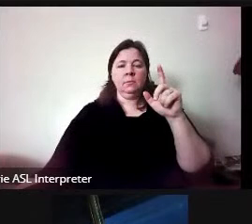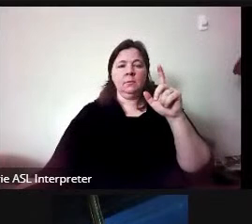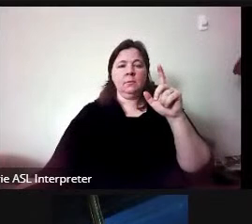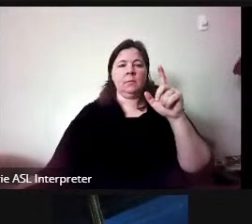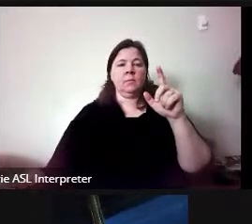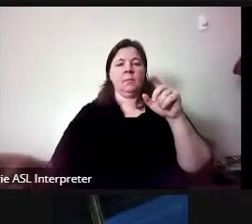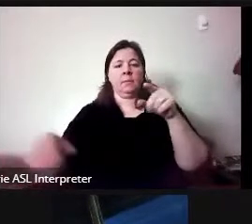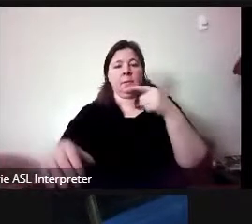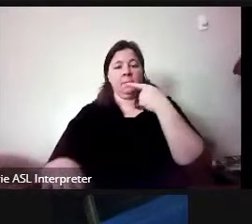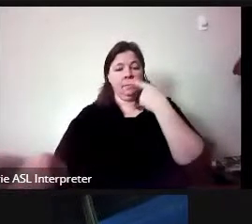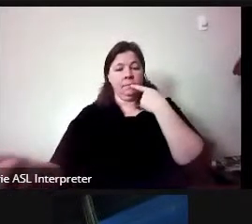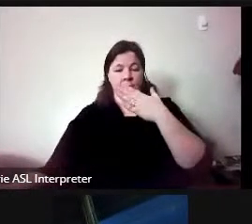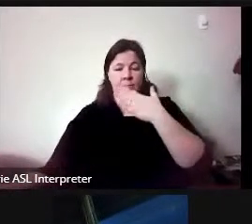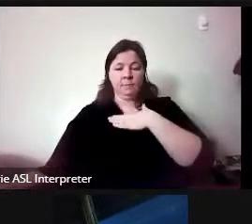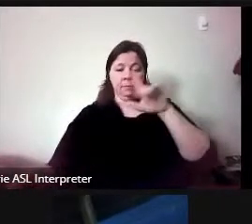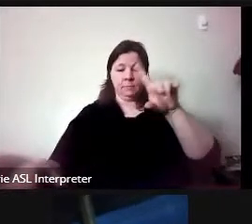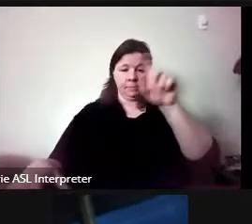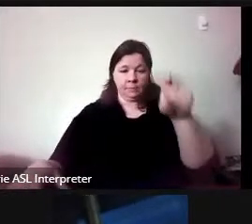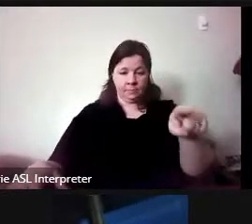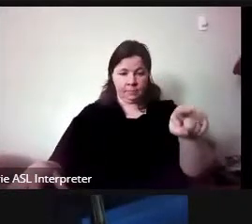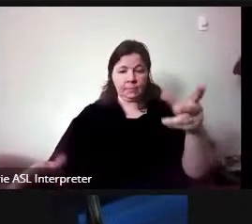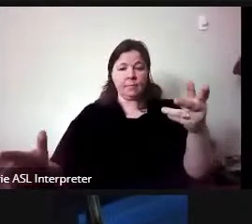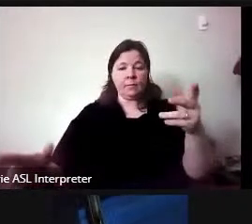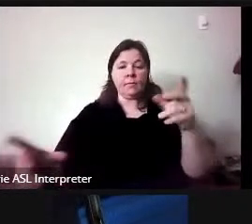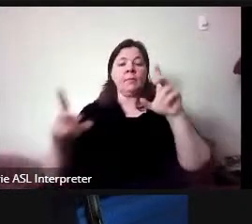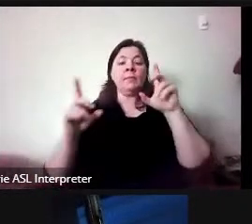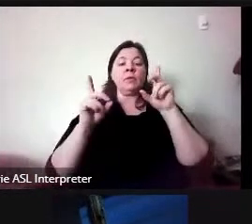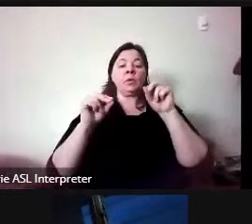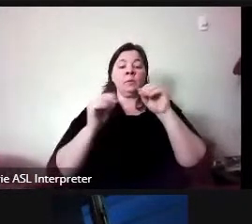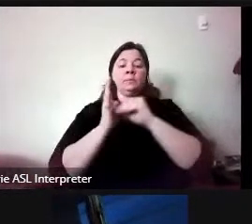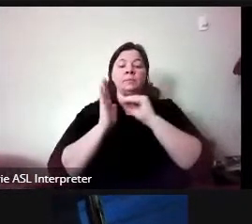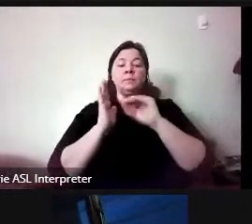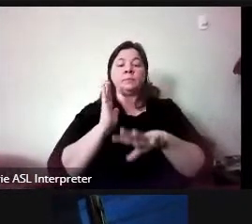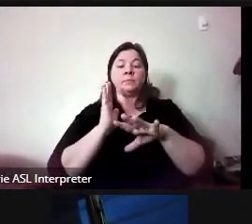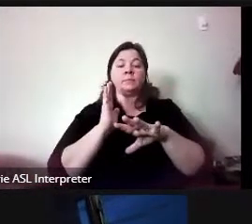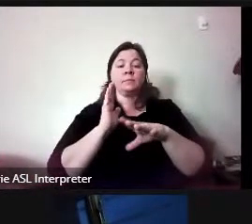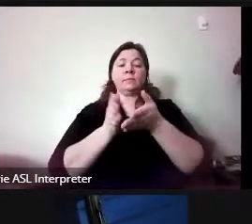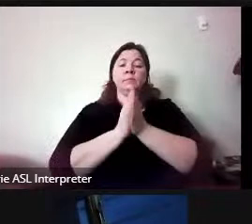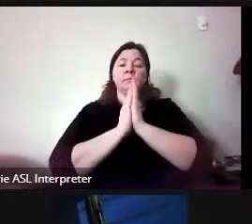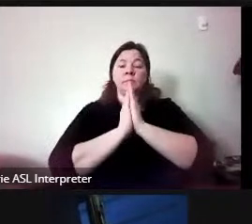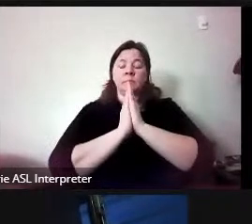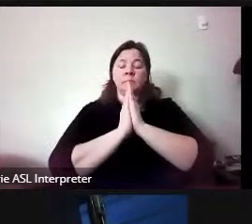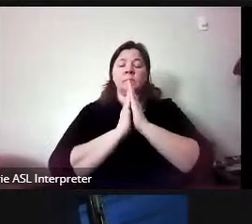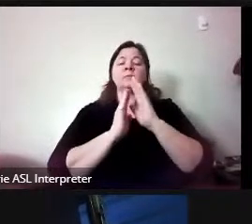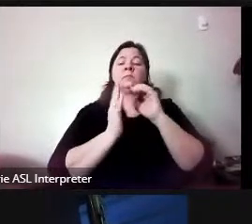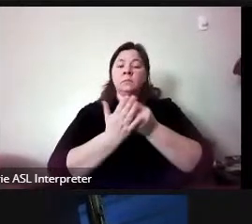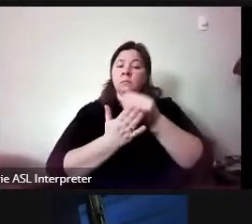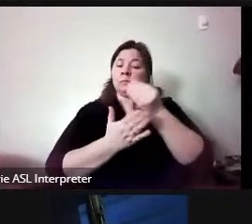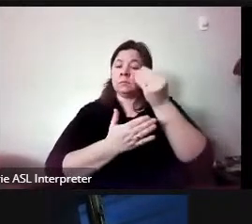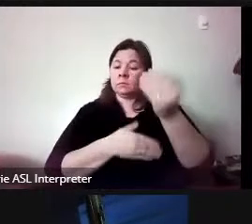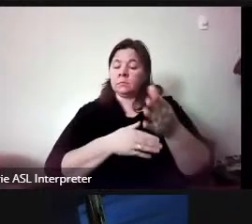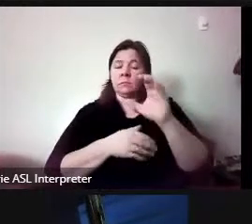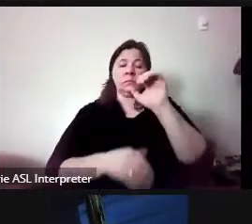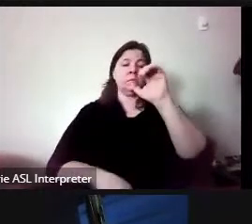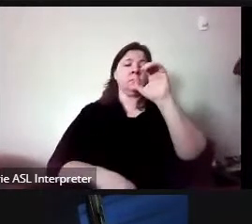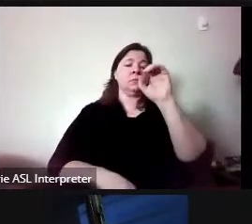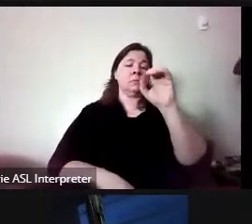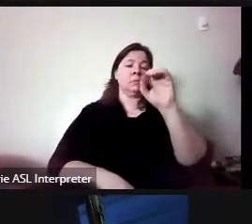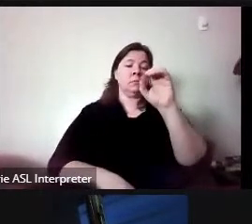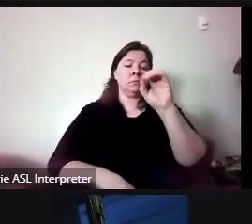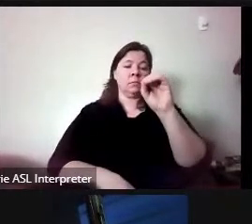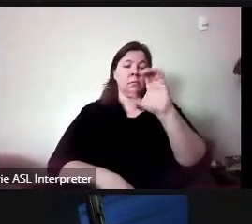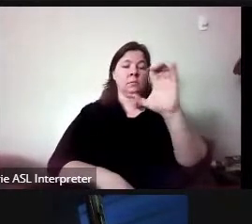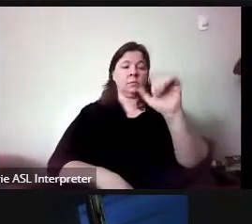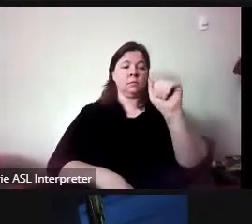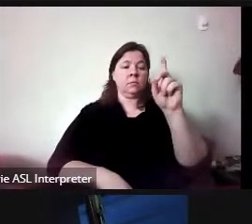It says, my question is, do the students require to purchase Academy to attend class on Academy, or the